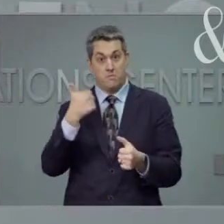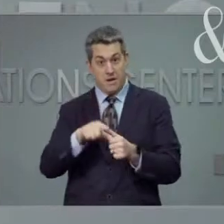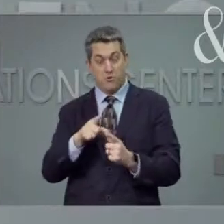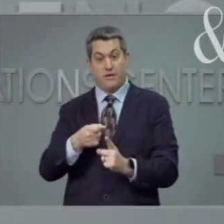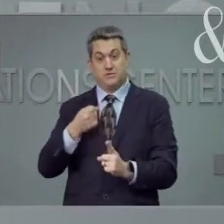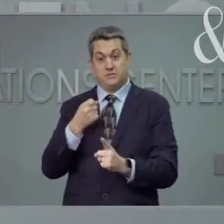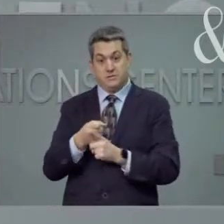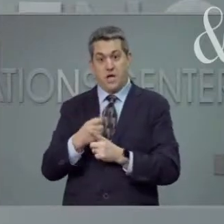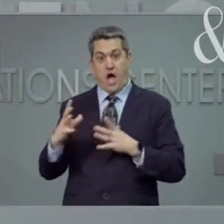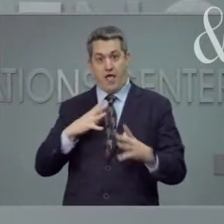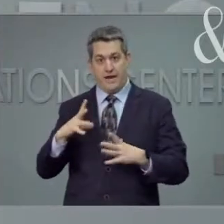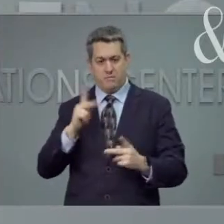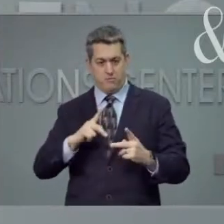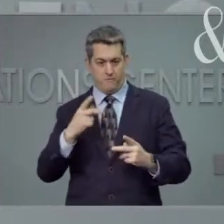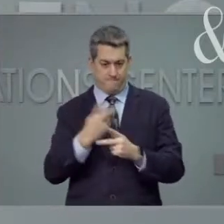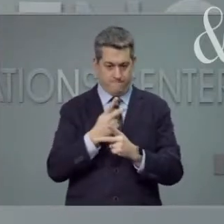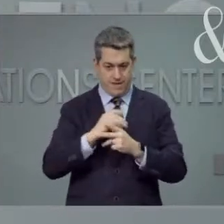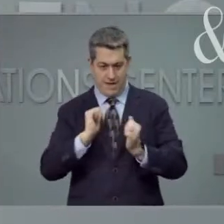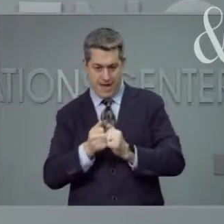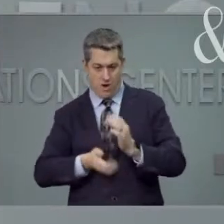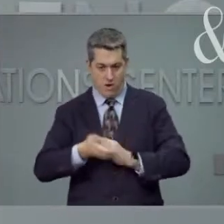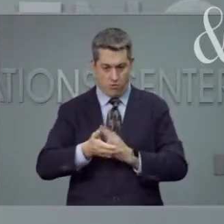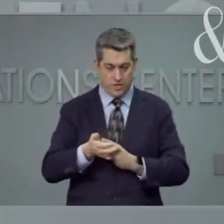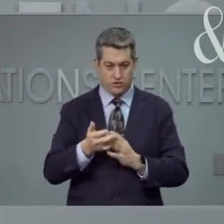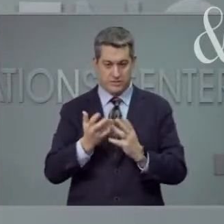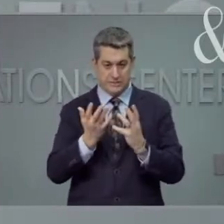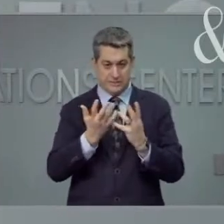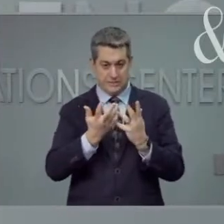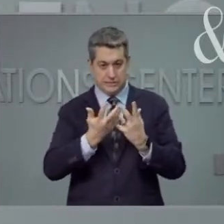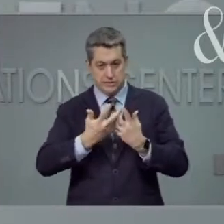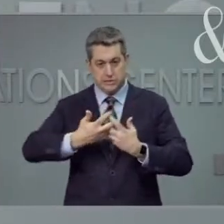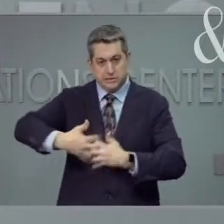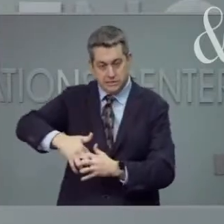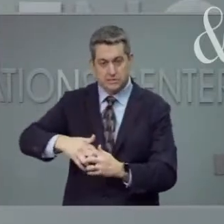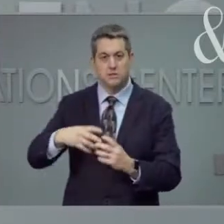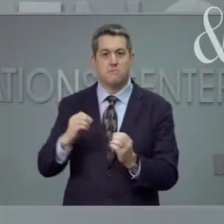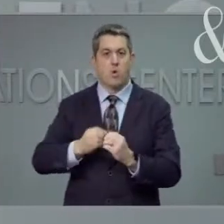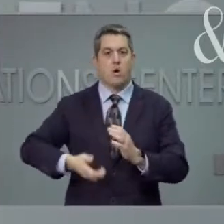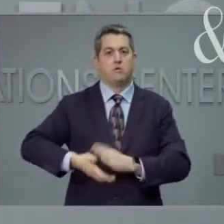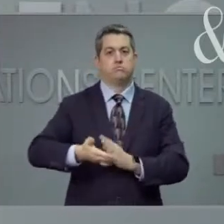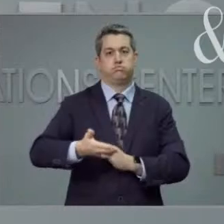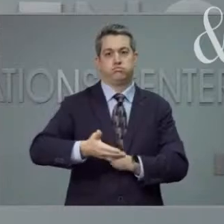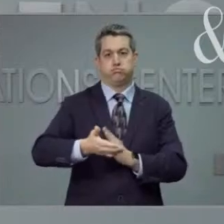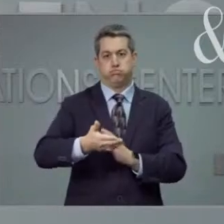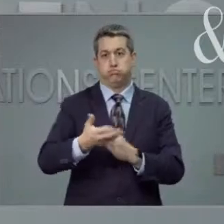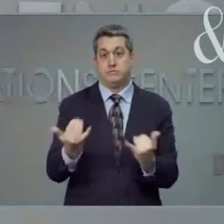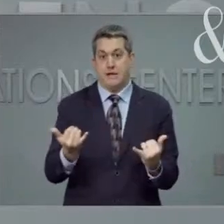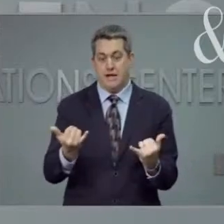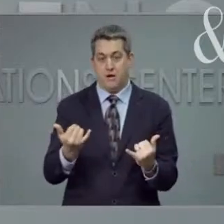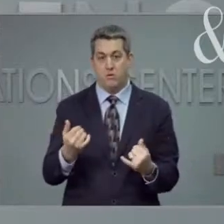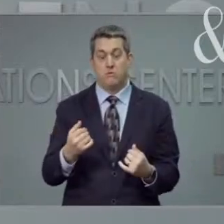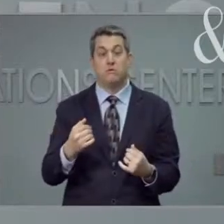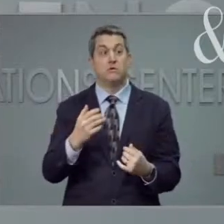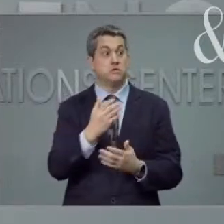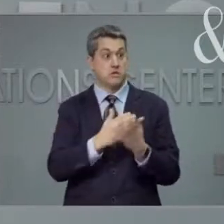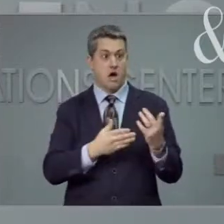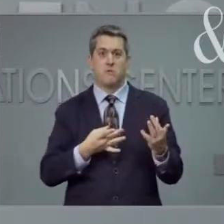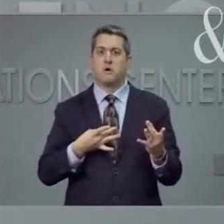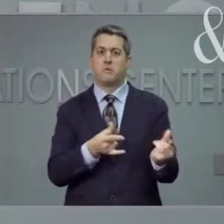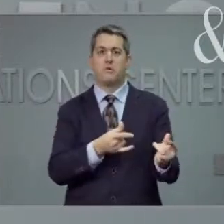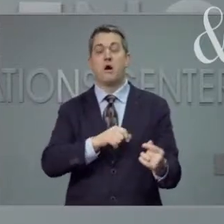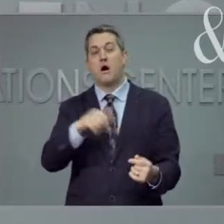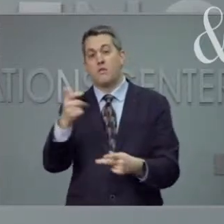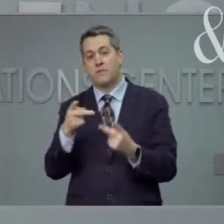hitting their stride now and figuring out their operations. Some are doing terrific and have been running fast. Others need support, as the governor said. And